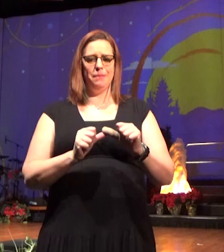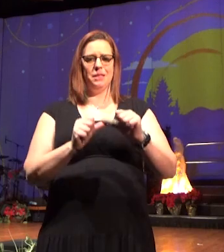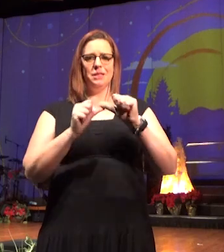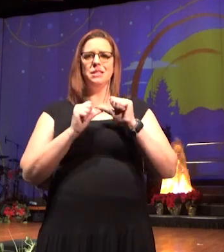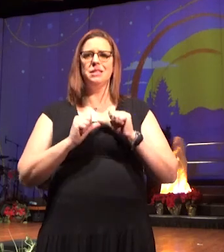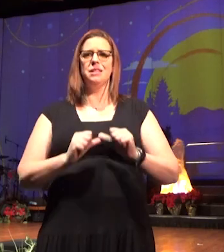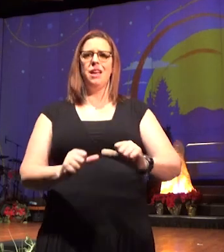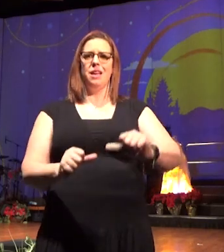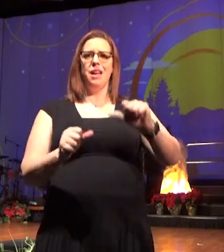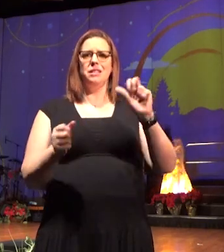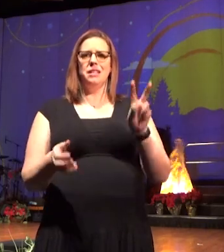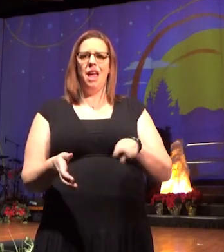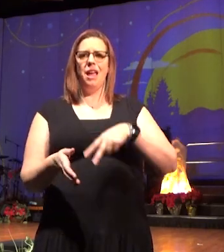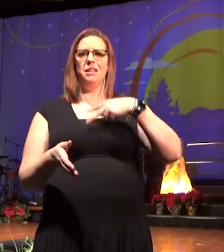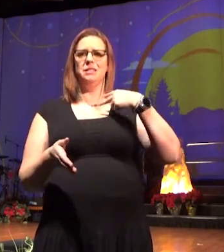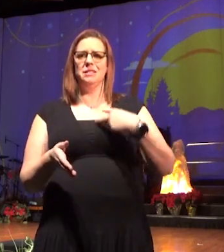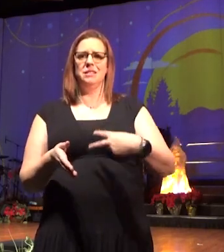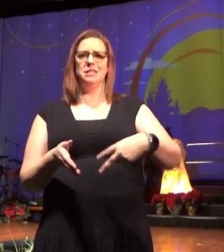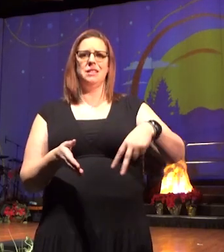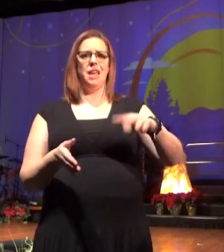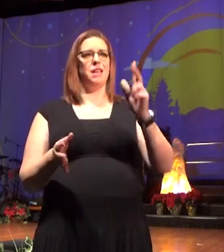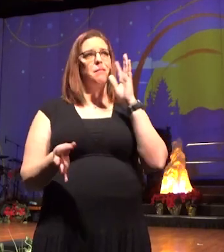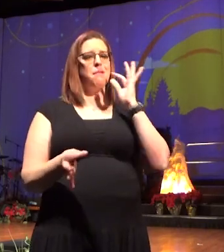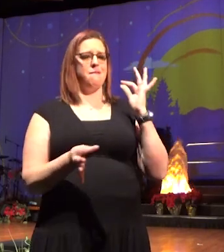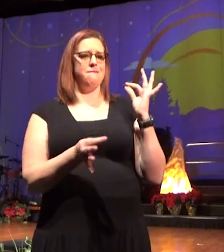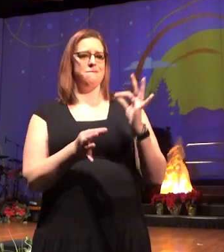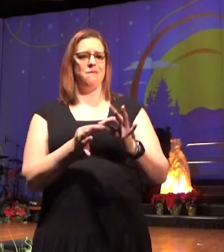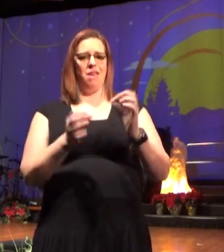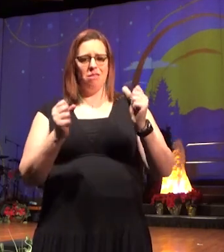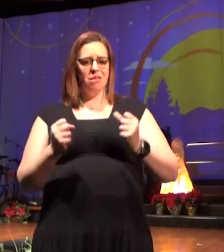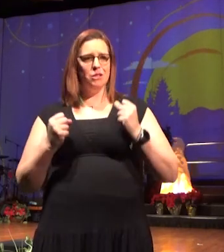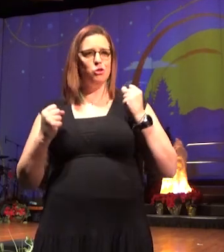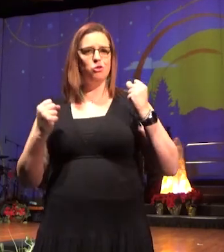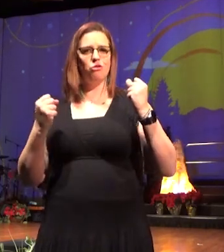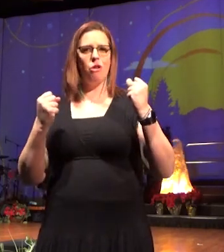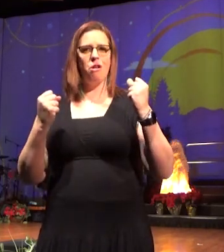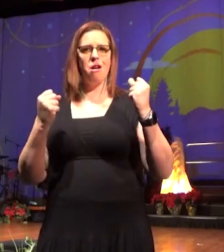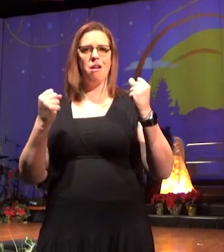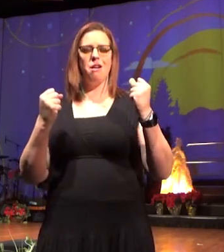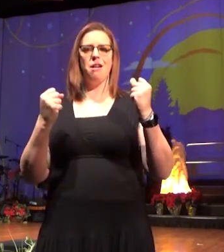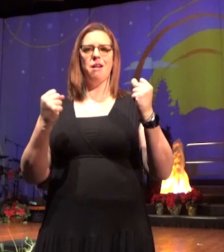keeps me dancing. My faith is strong.